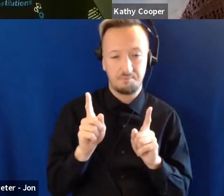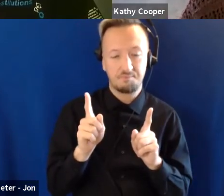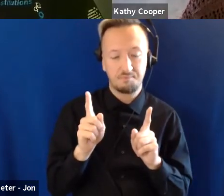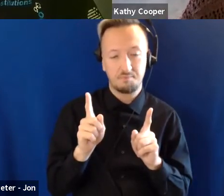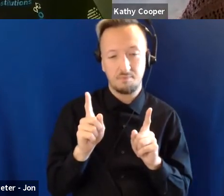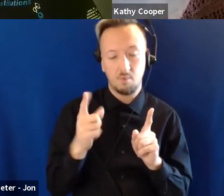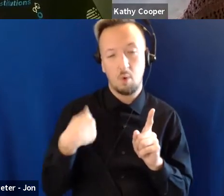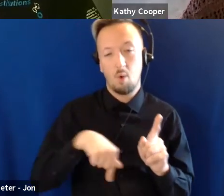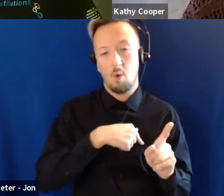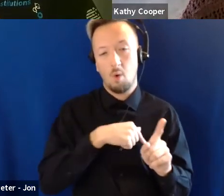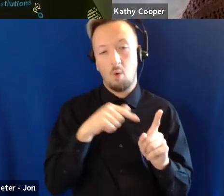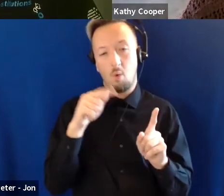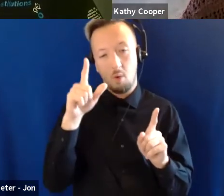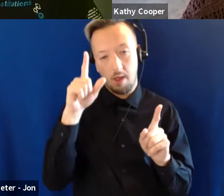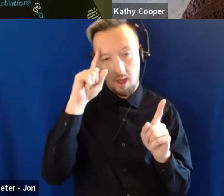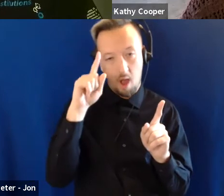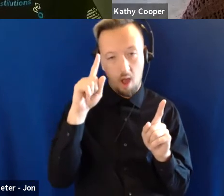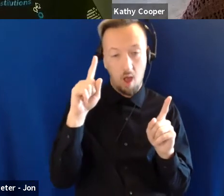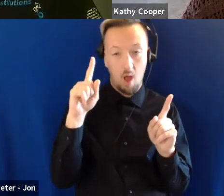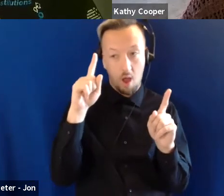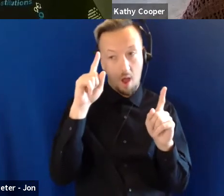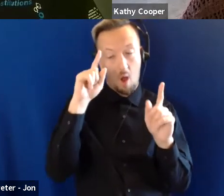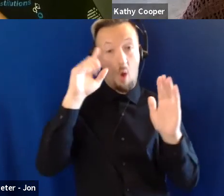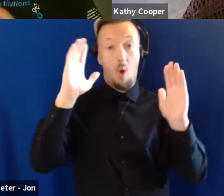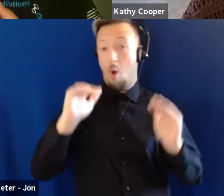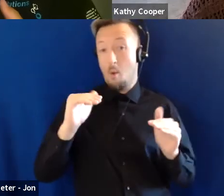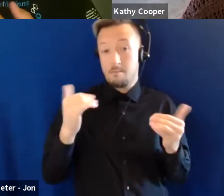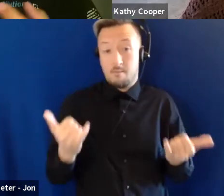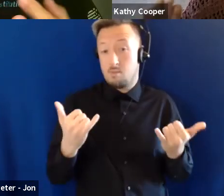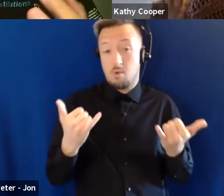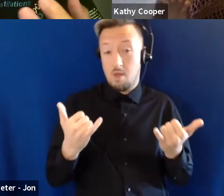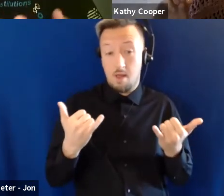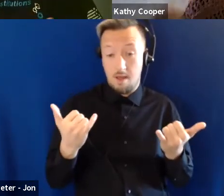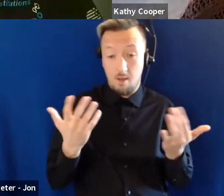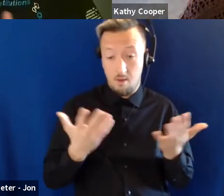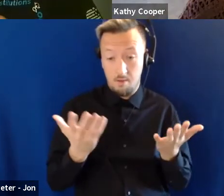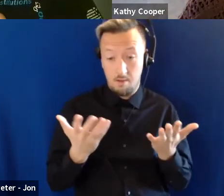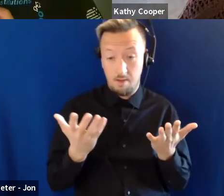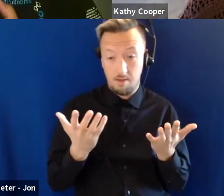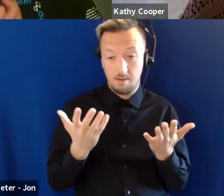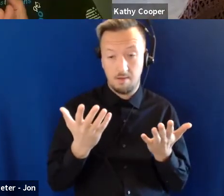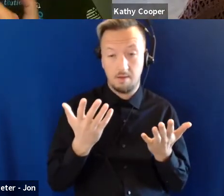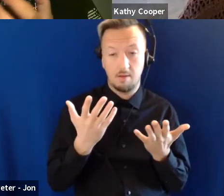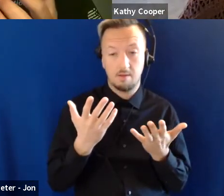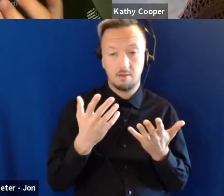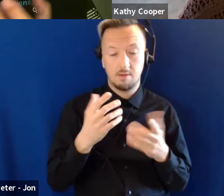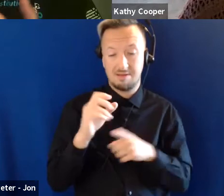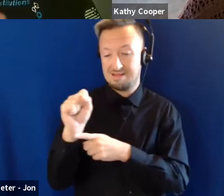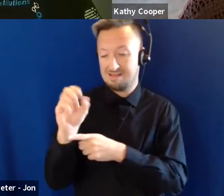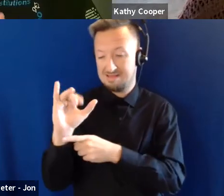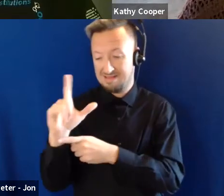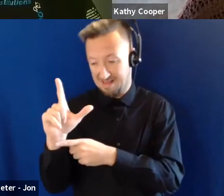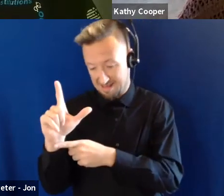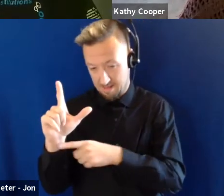what we hope to do today is kind of help make the relationship between SILCs and